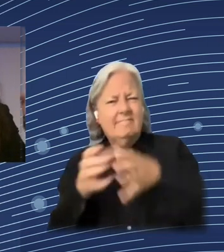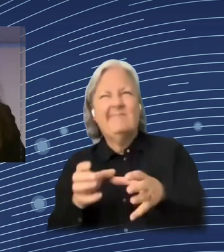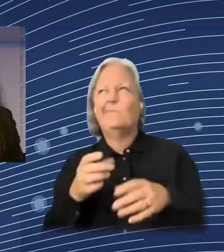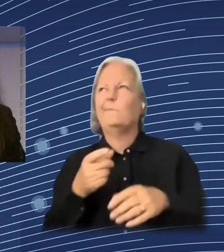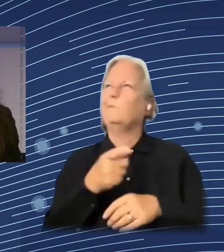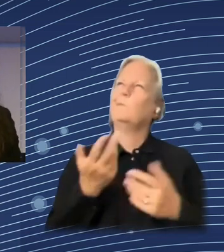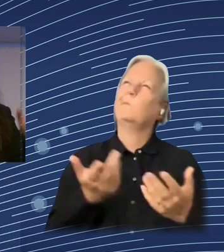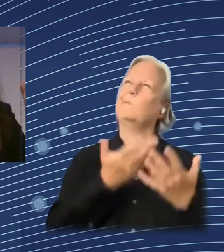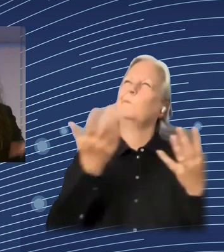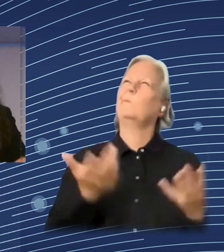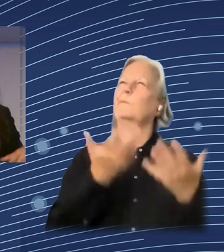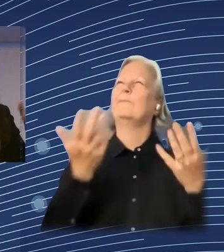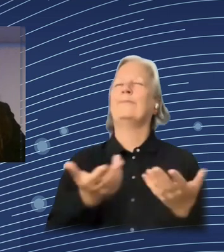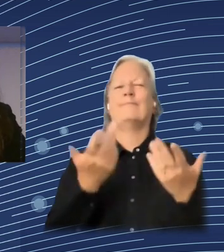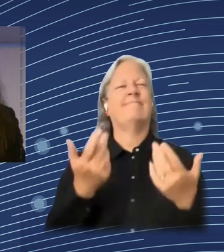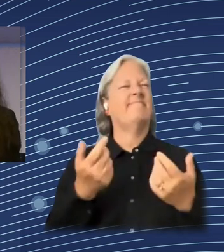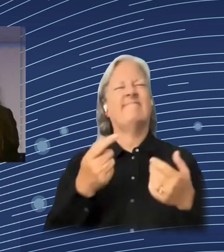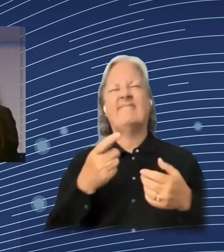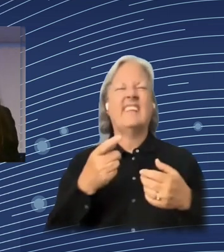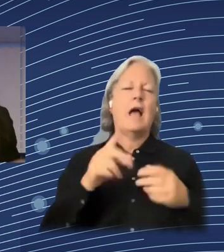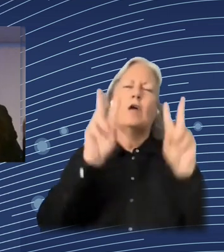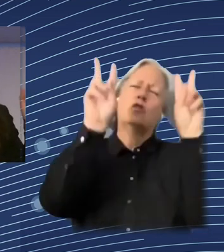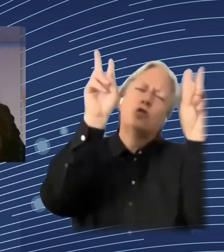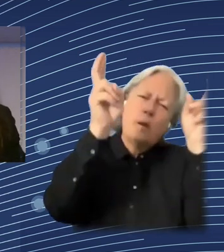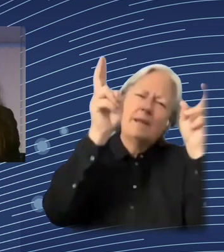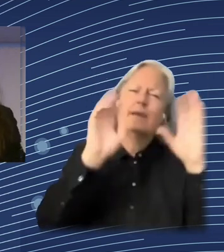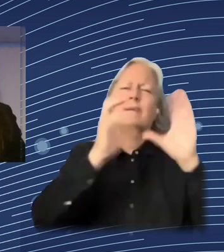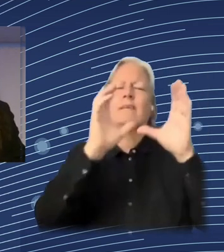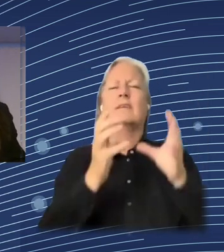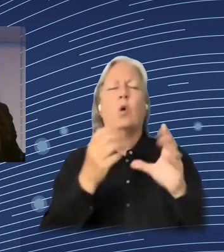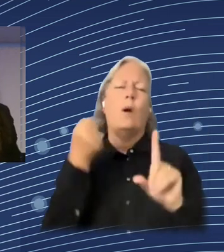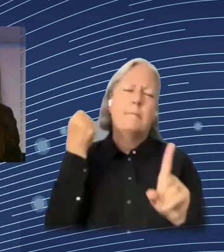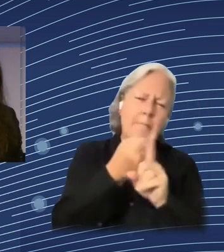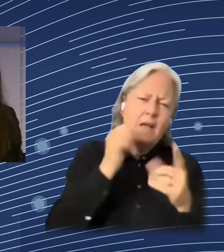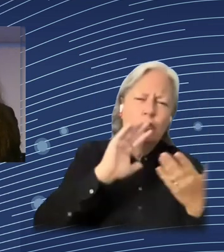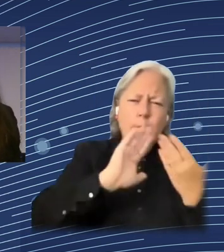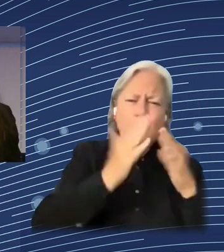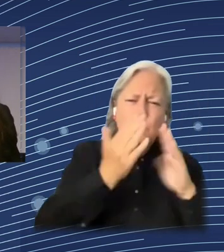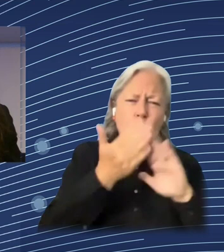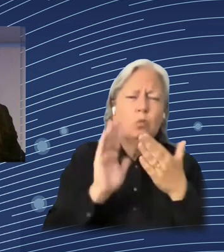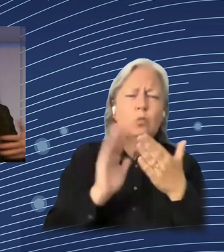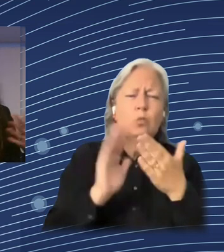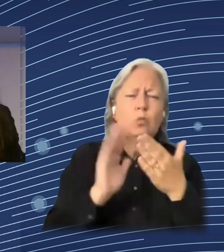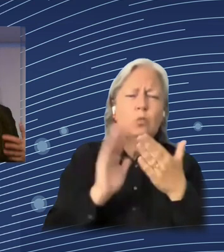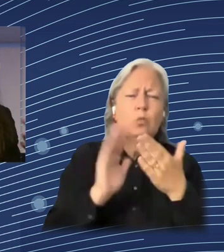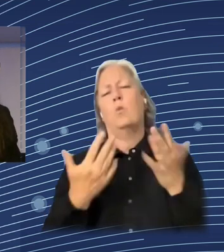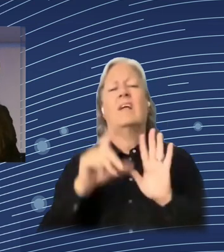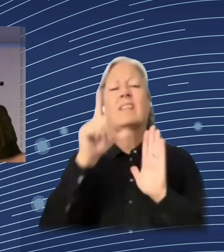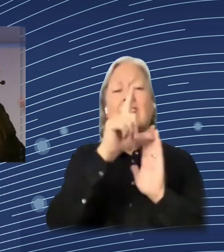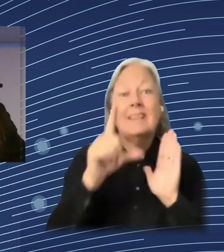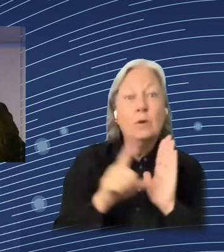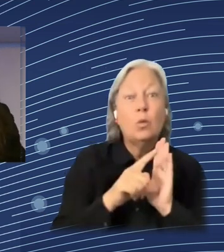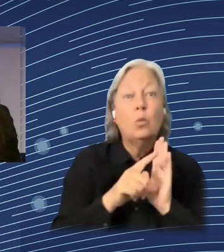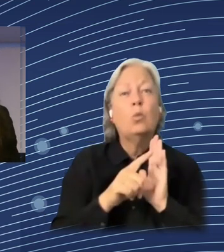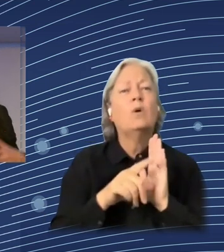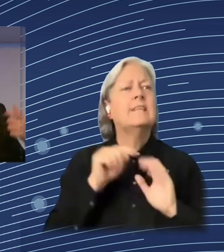ways of categorizing, so like topic, the impacted community, if there was like some legal case that the algorithm was going through, if